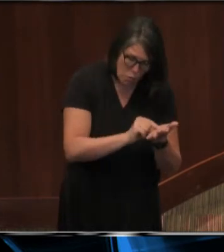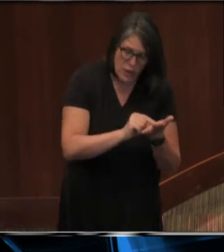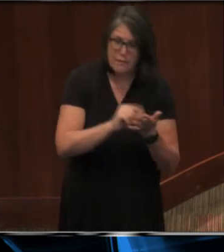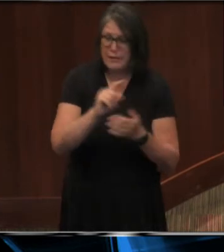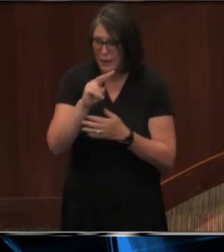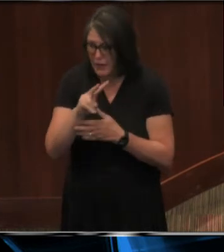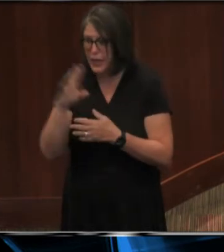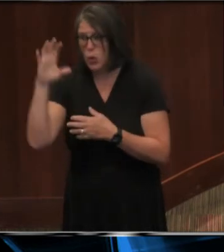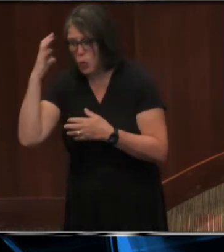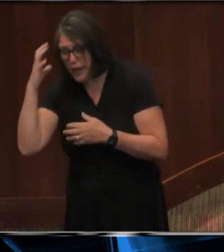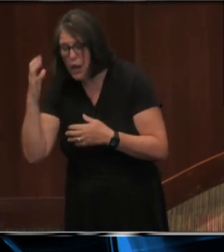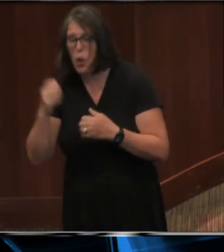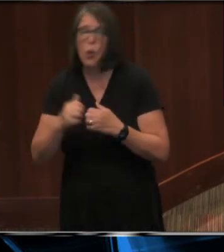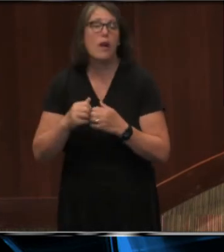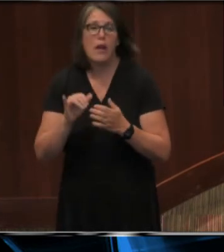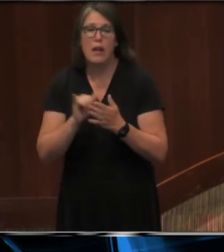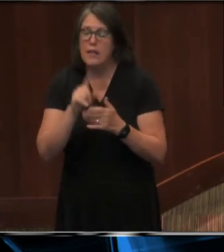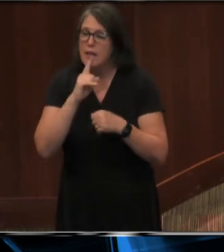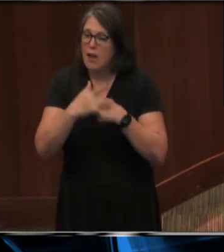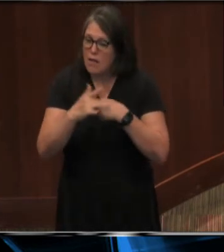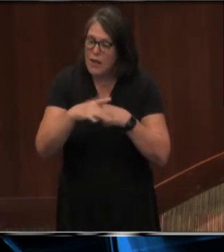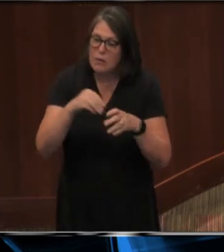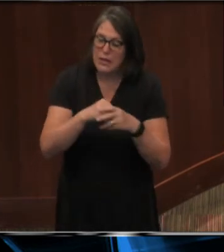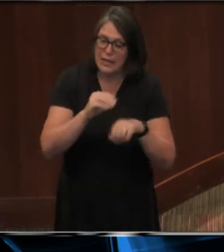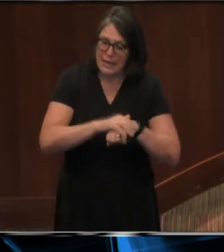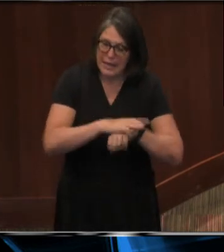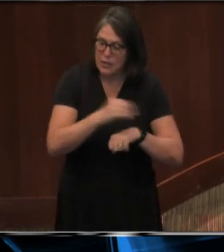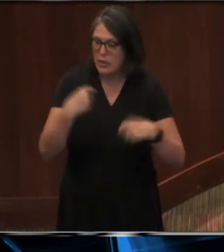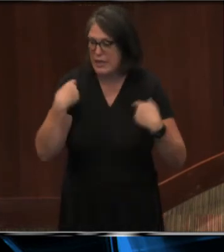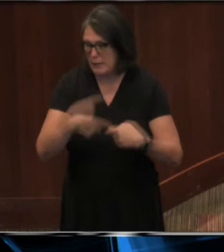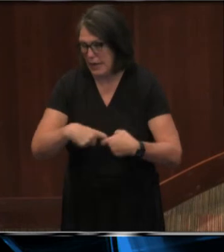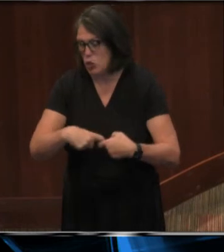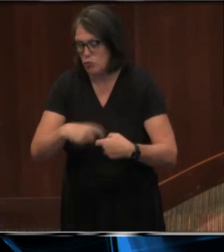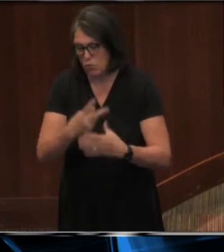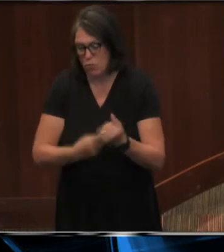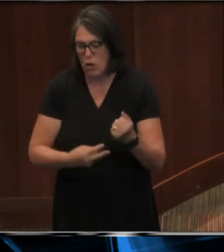radio. These are available in English and Spanish on our website,